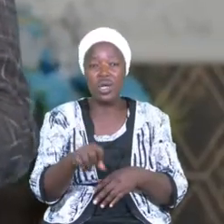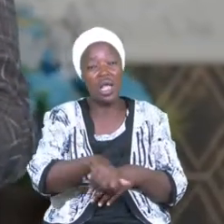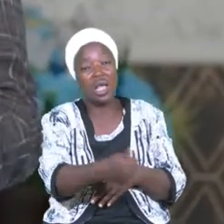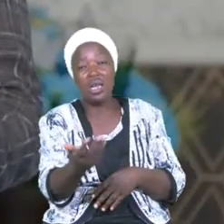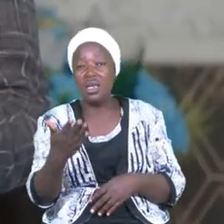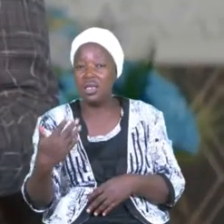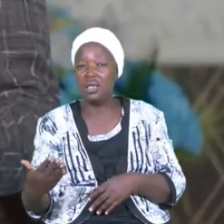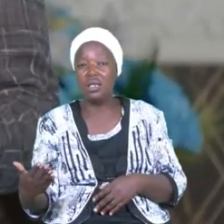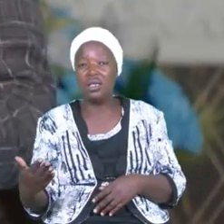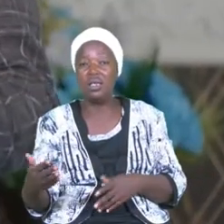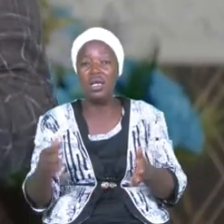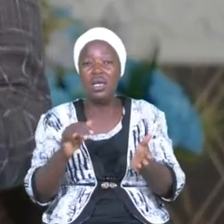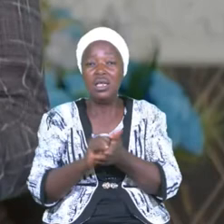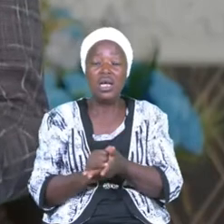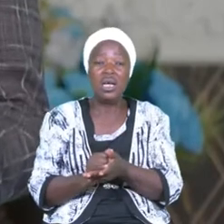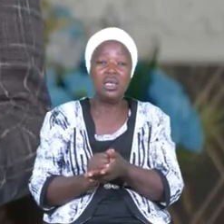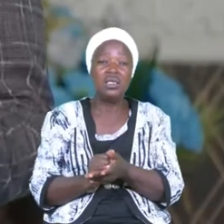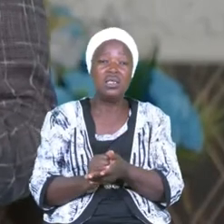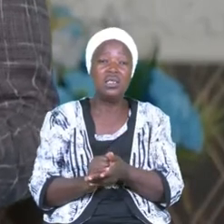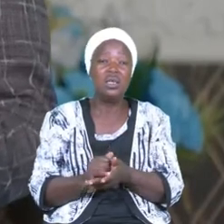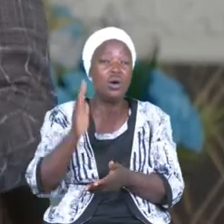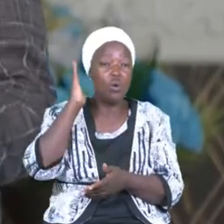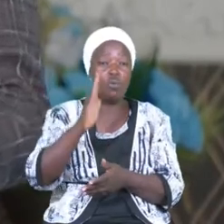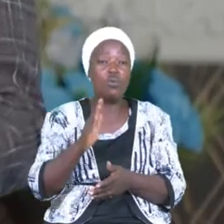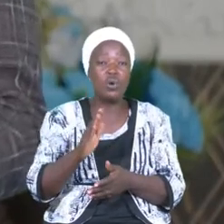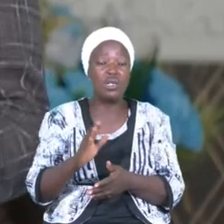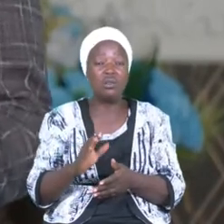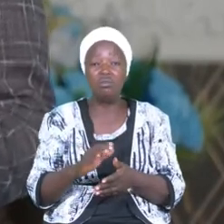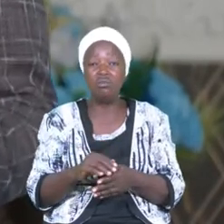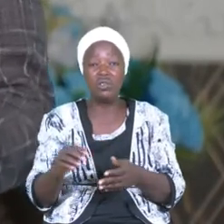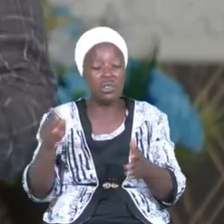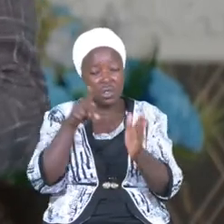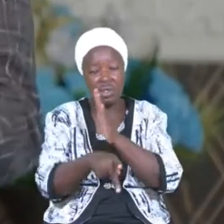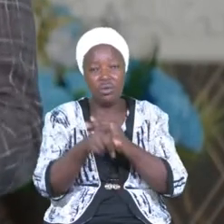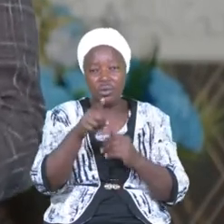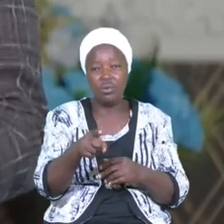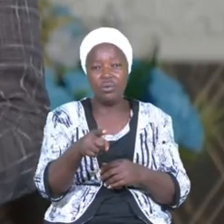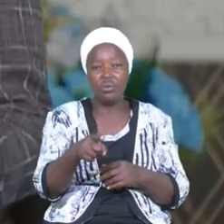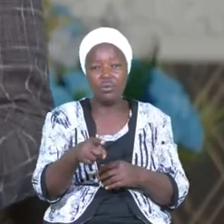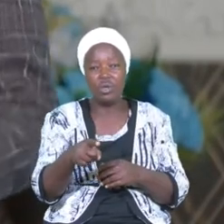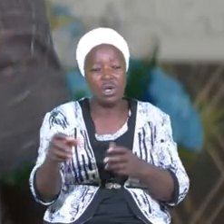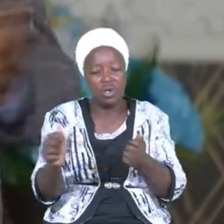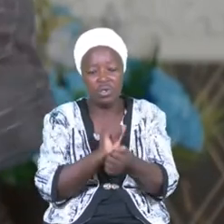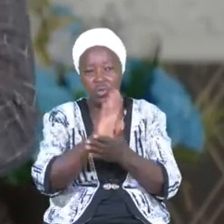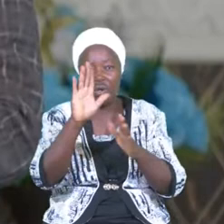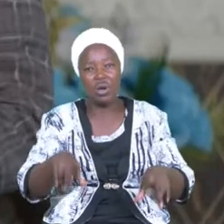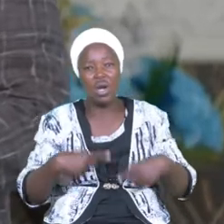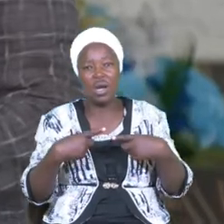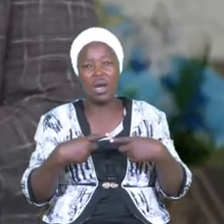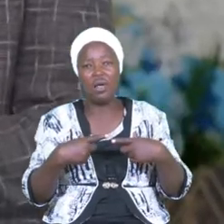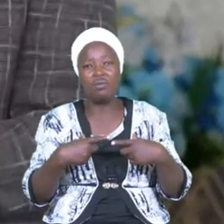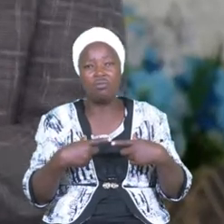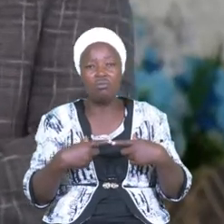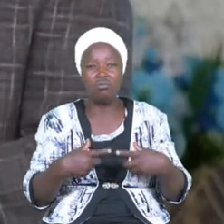that will debilitate you, weaken you, harass your life, torment your